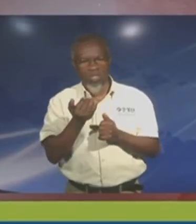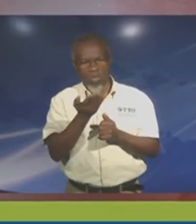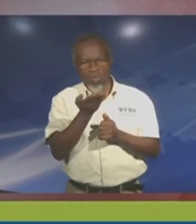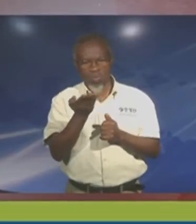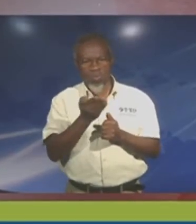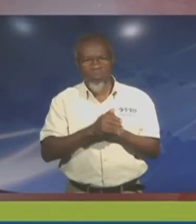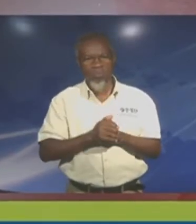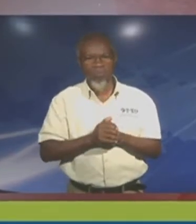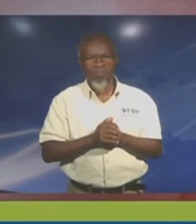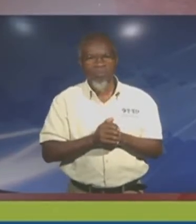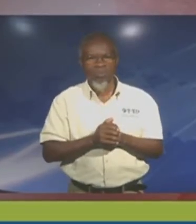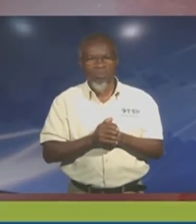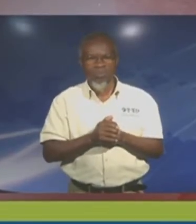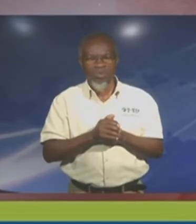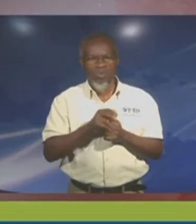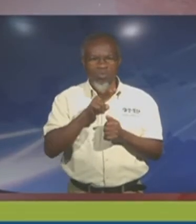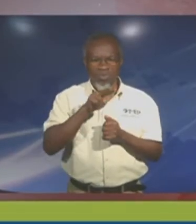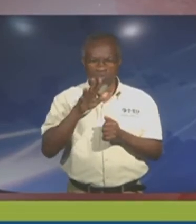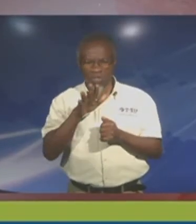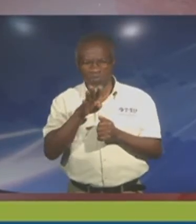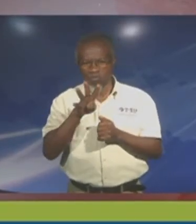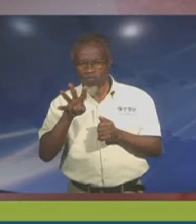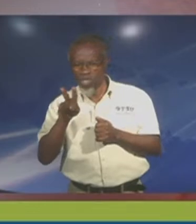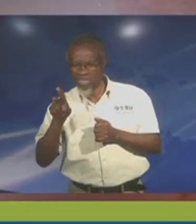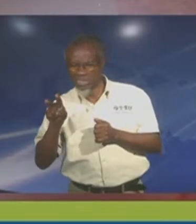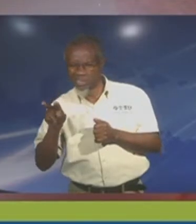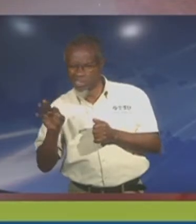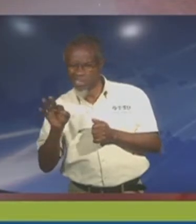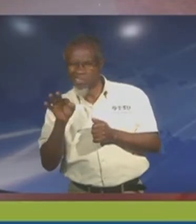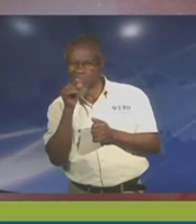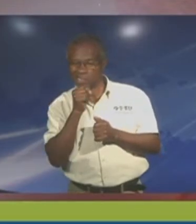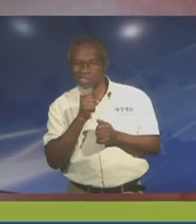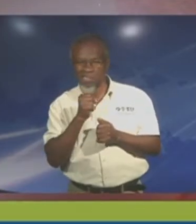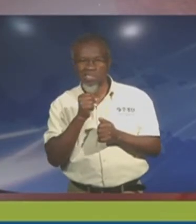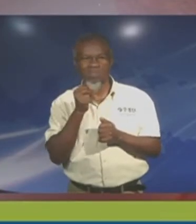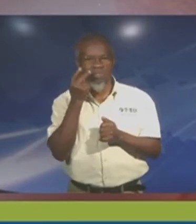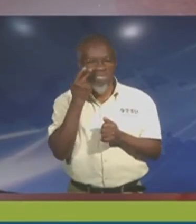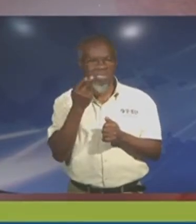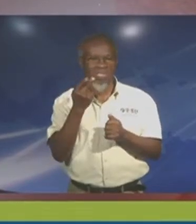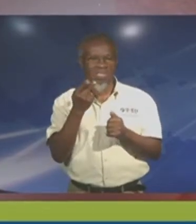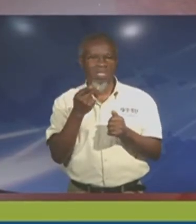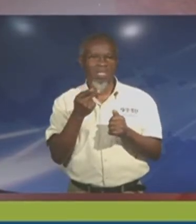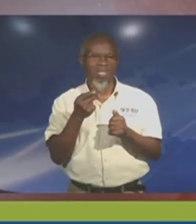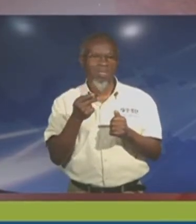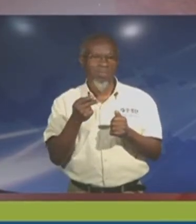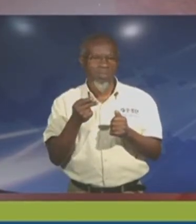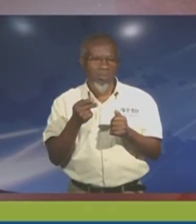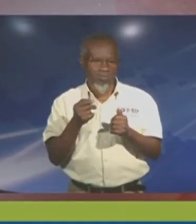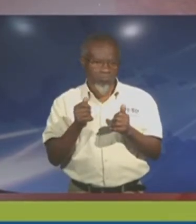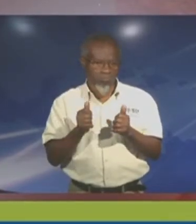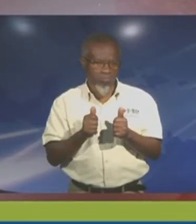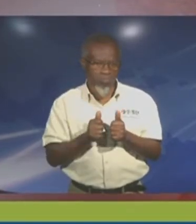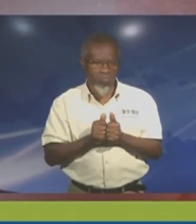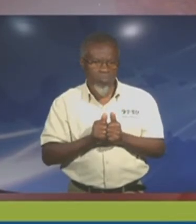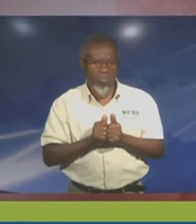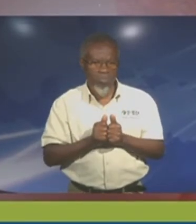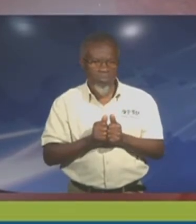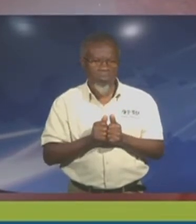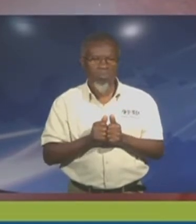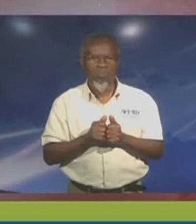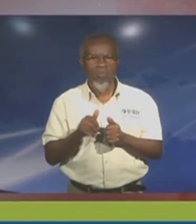that 25 to 49 age range and being almost equally split between men and women. Whereas, if we move to the last